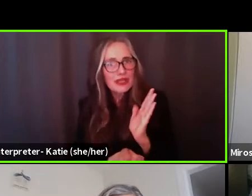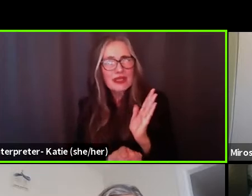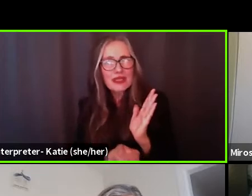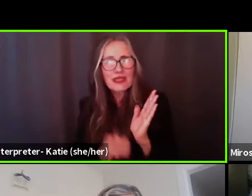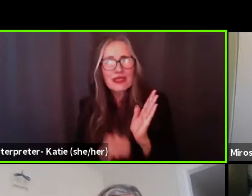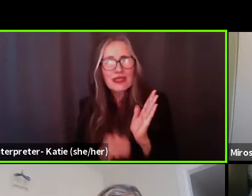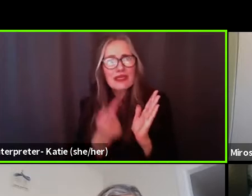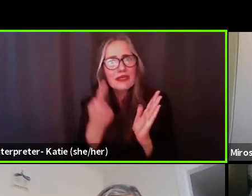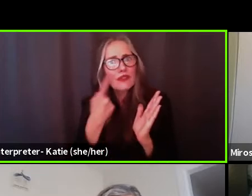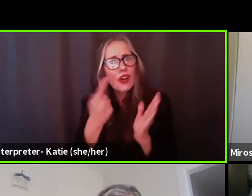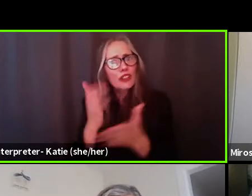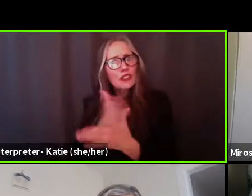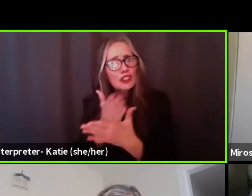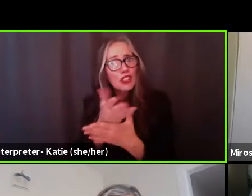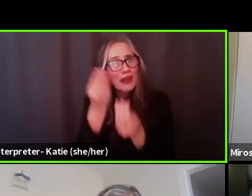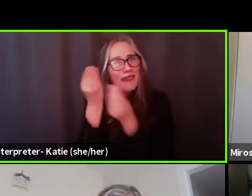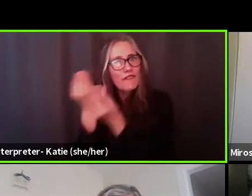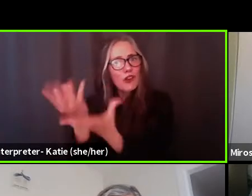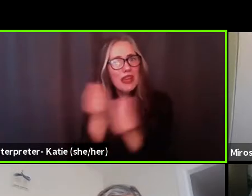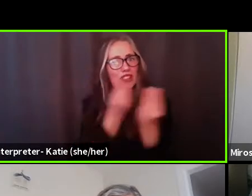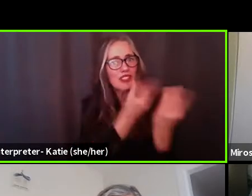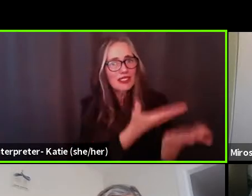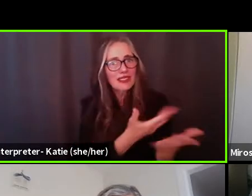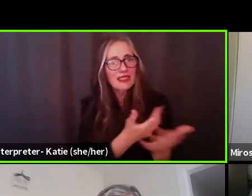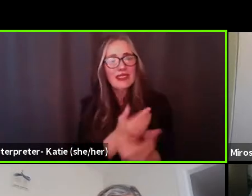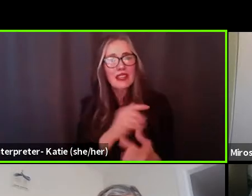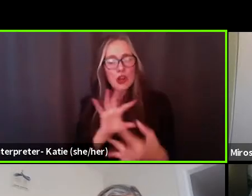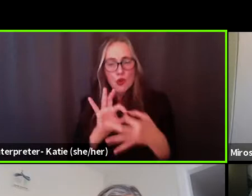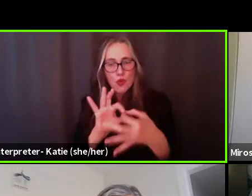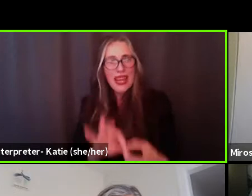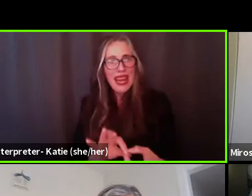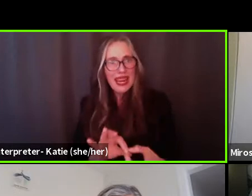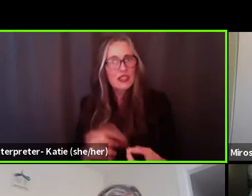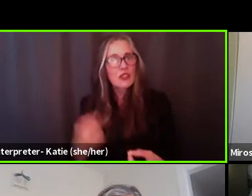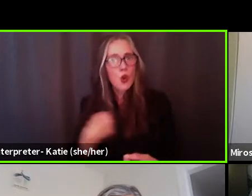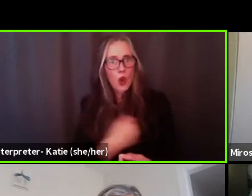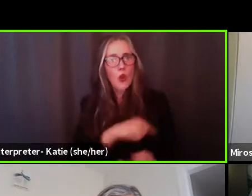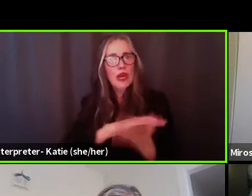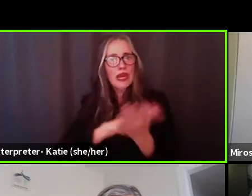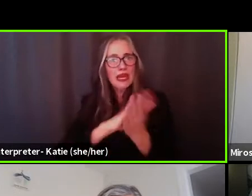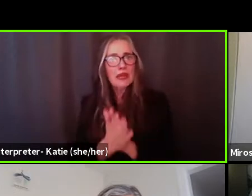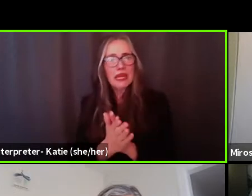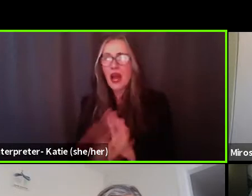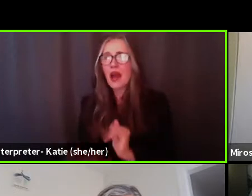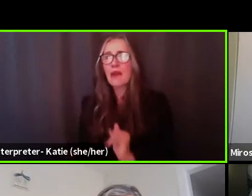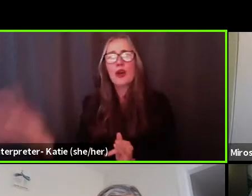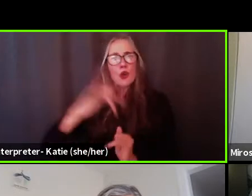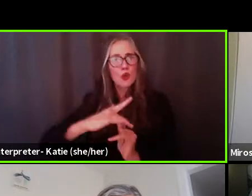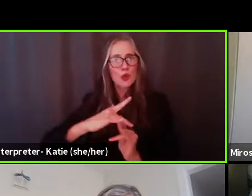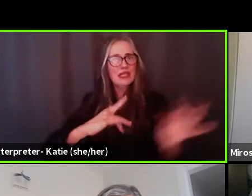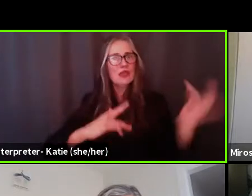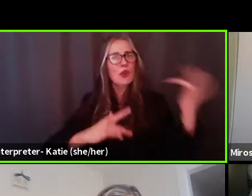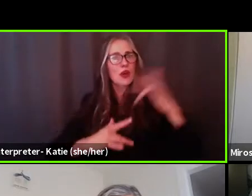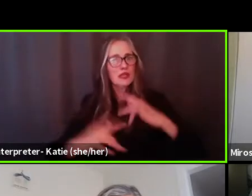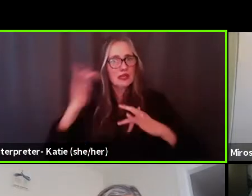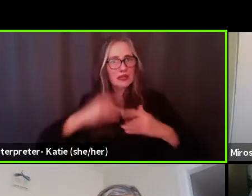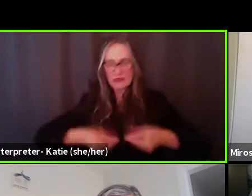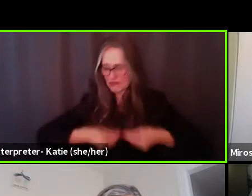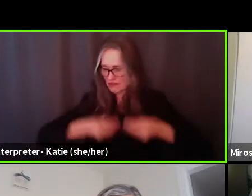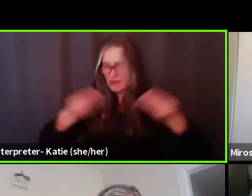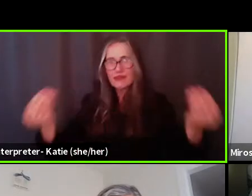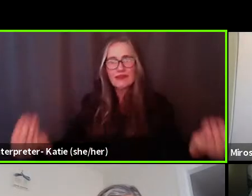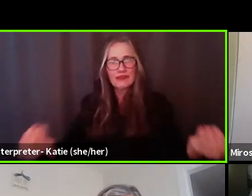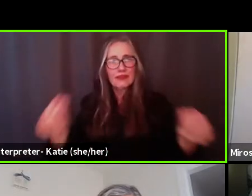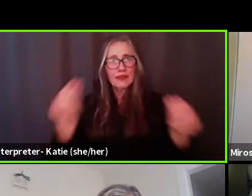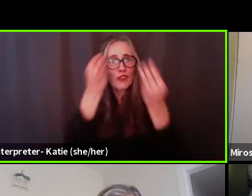institution right um and to be seen as a resource um and so you know um the the student